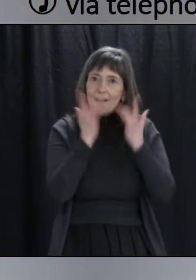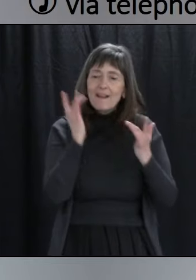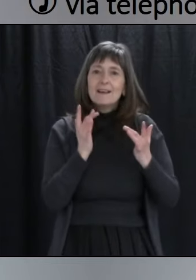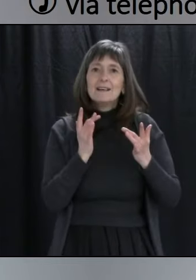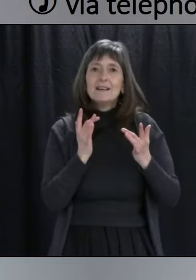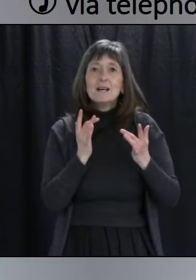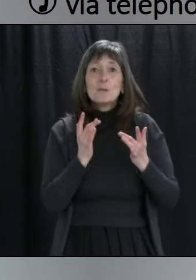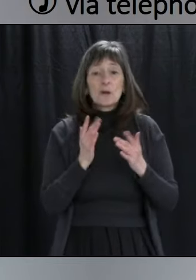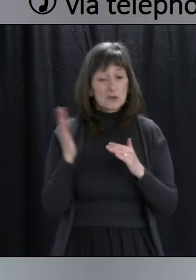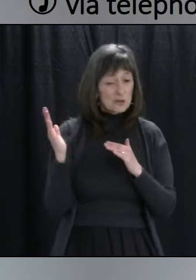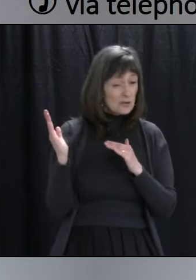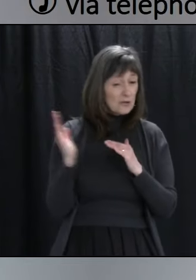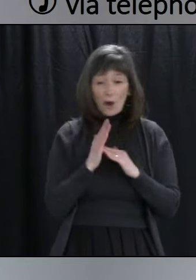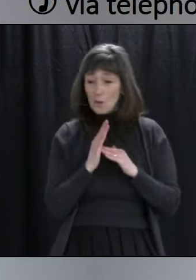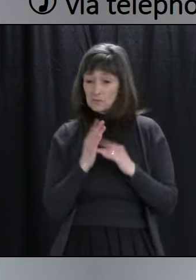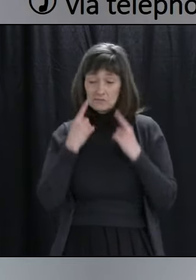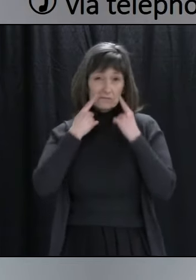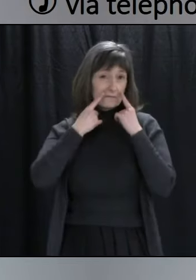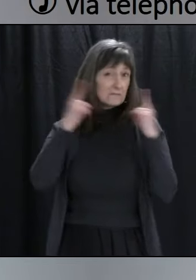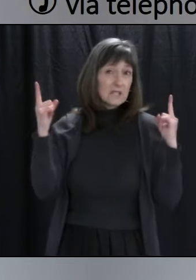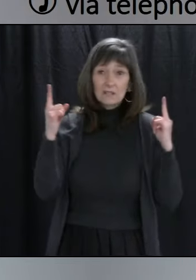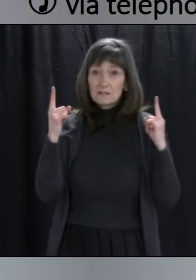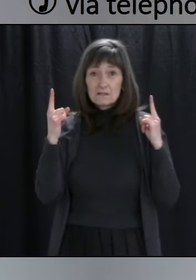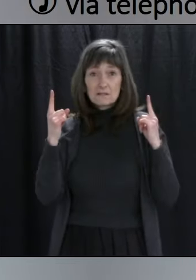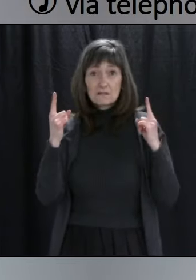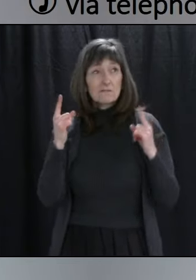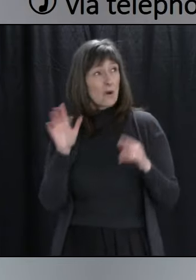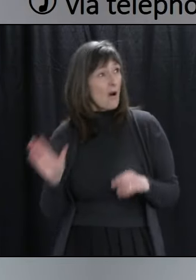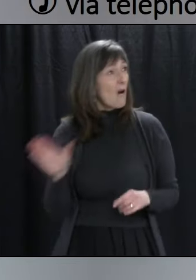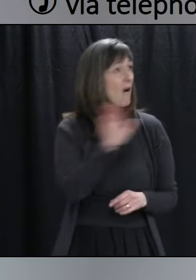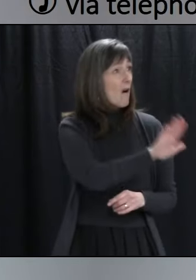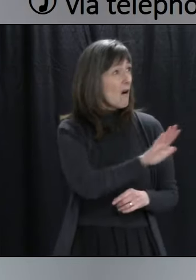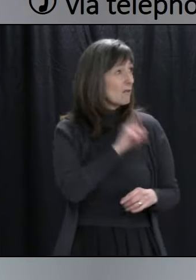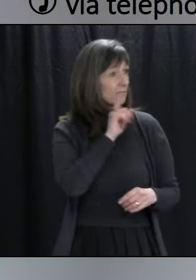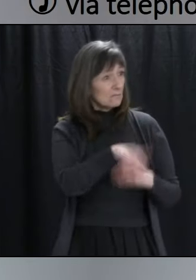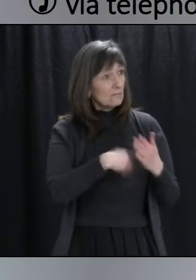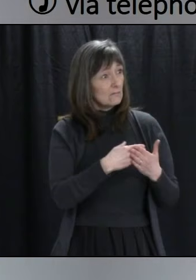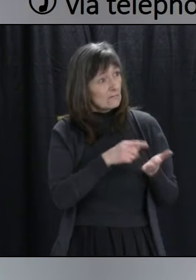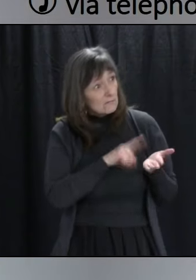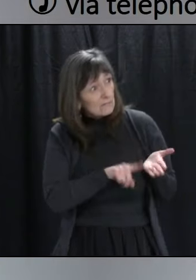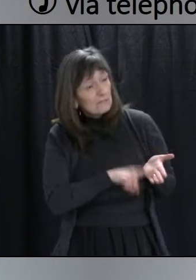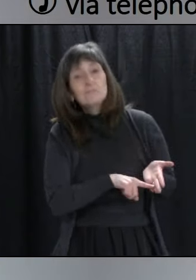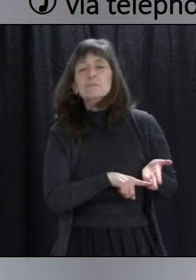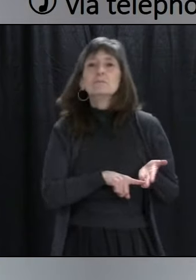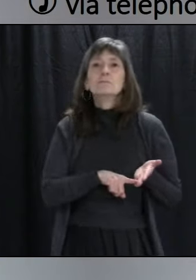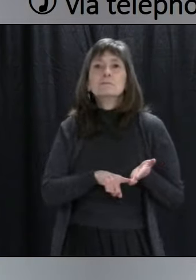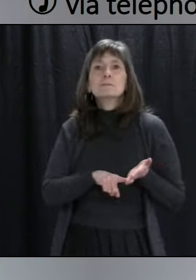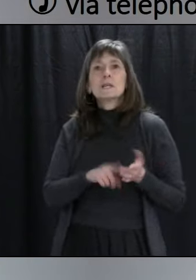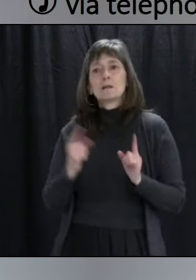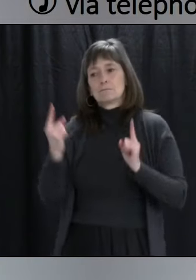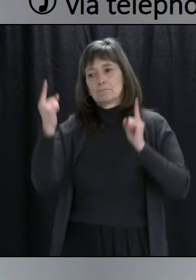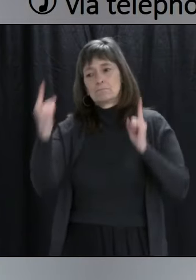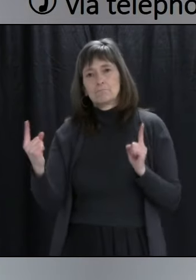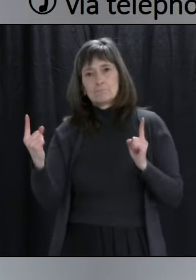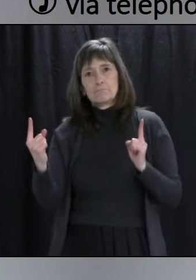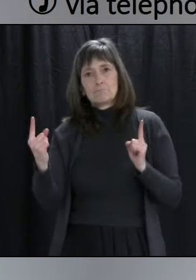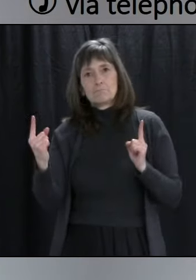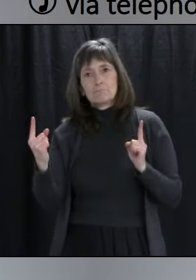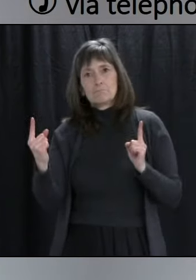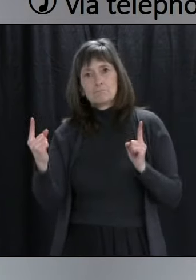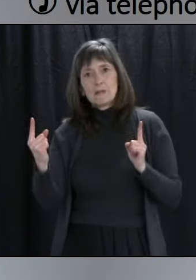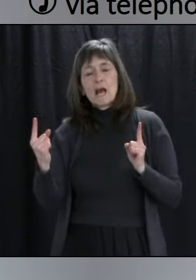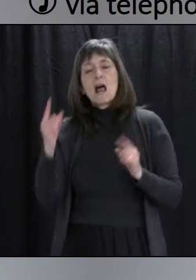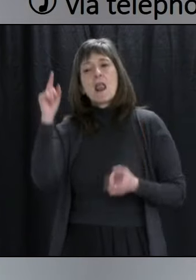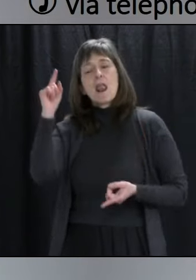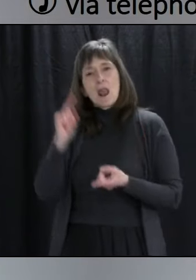best tool, the one that's worked in other jurisdictions, is to keep at least 6 feet apart and cut down the number of